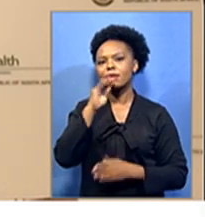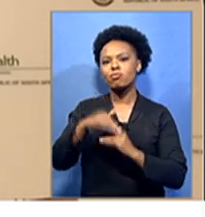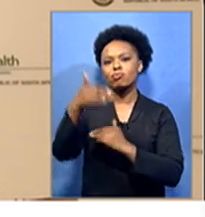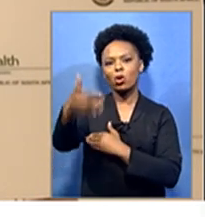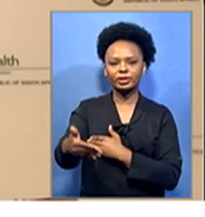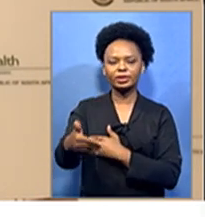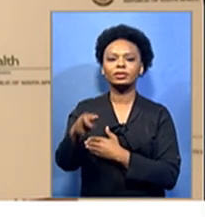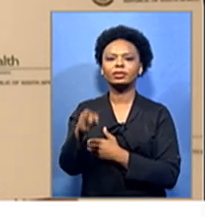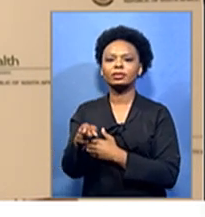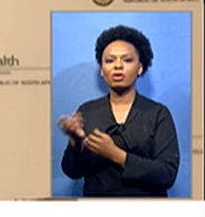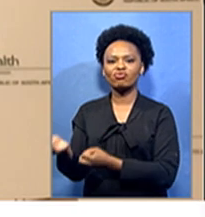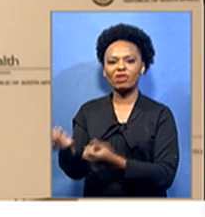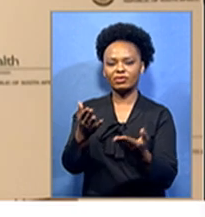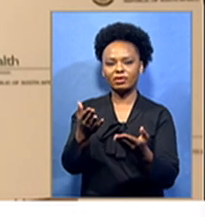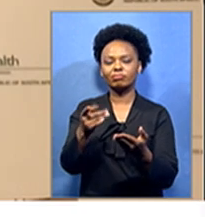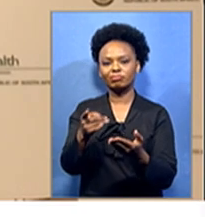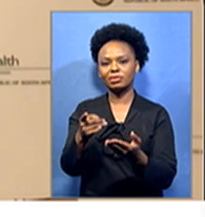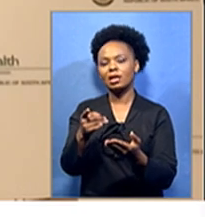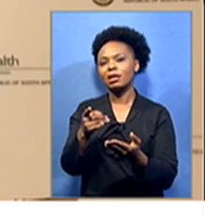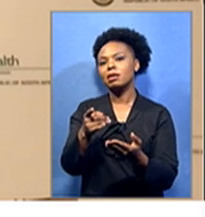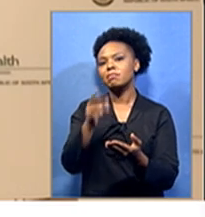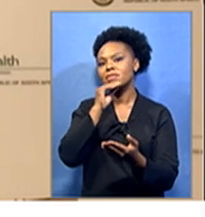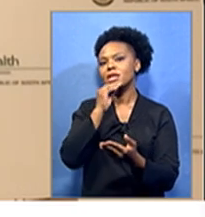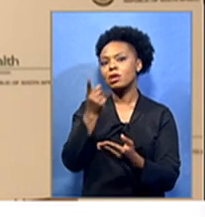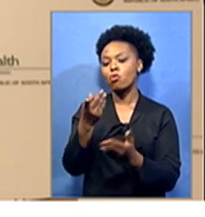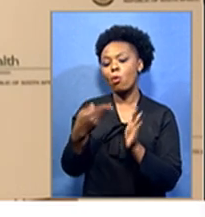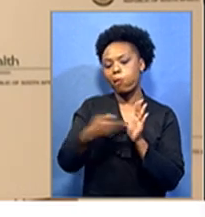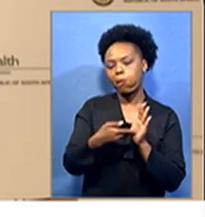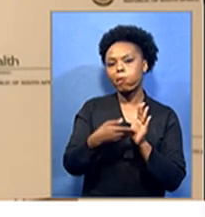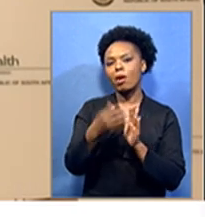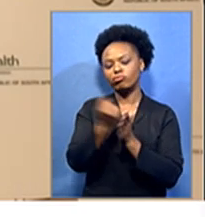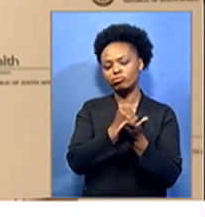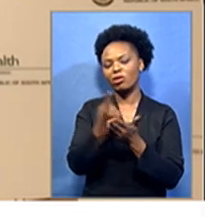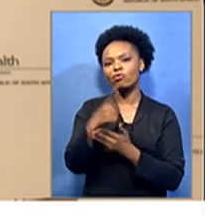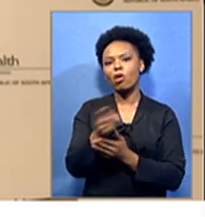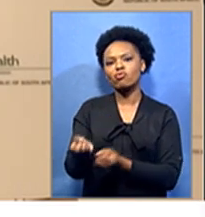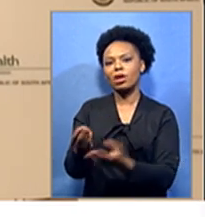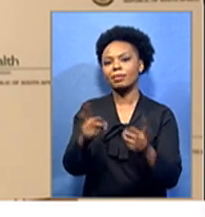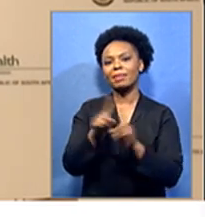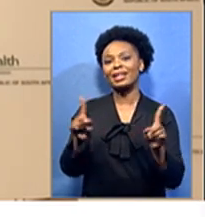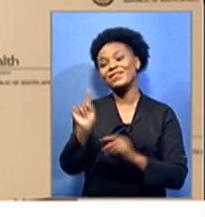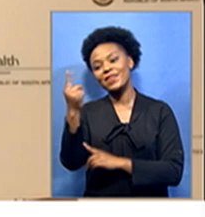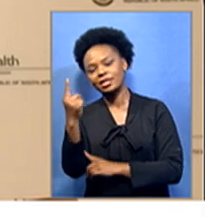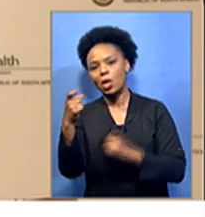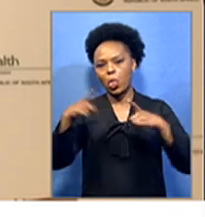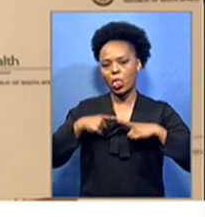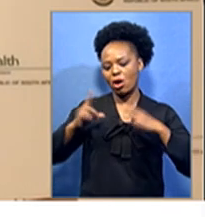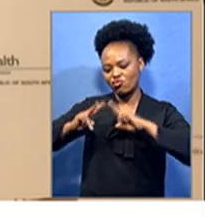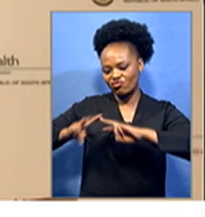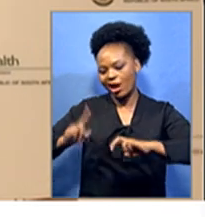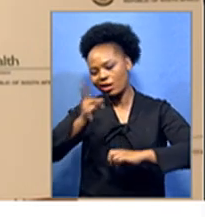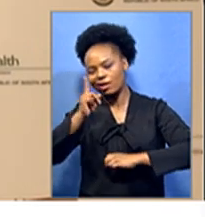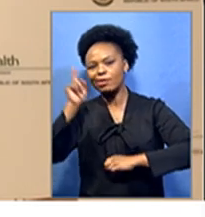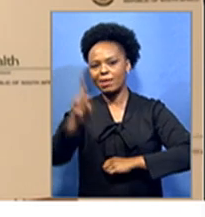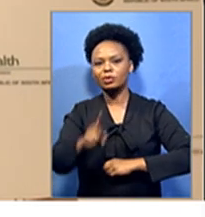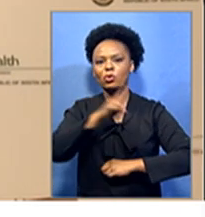are on a full rollout, but you must do some observations to just make sure you know what to expect as the